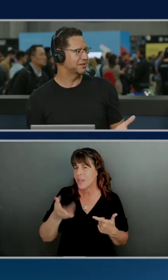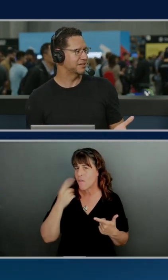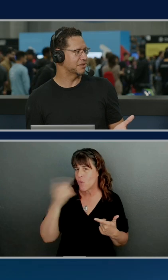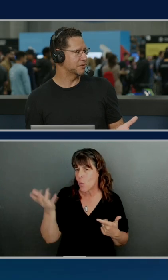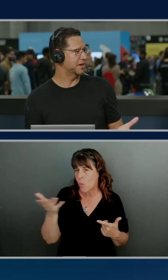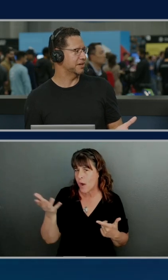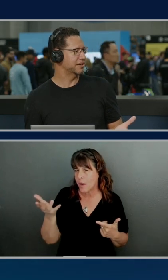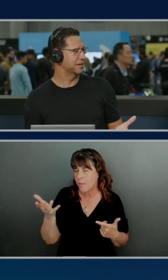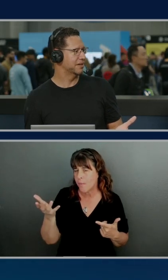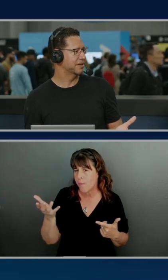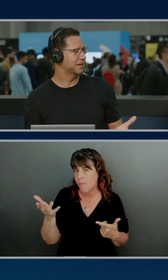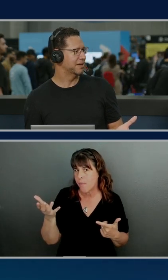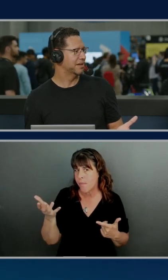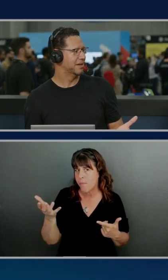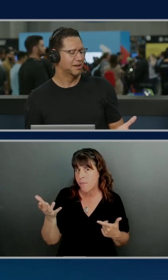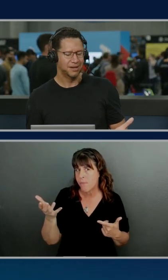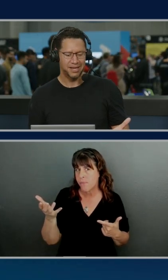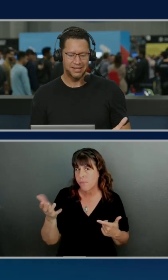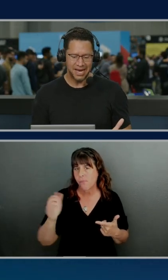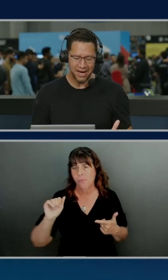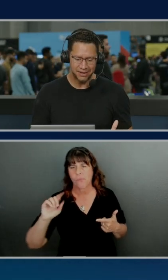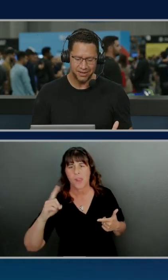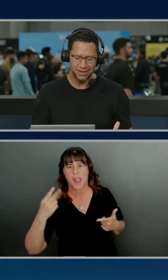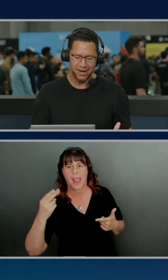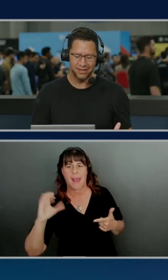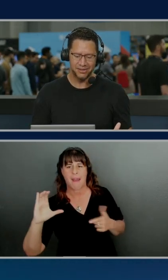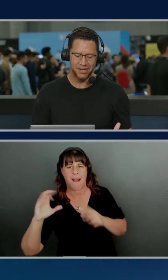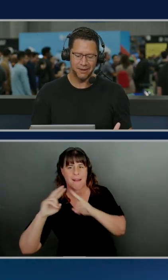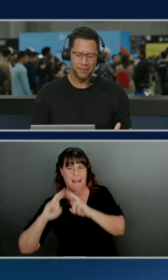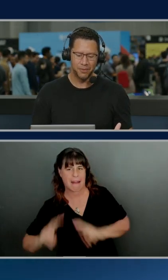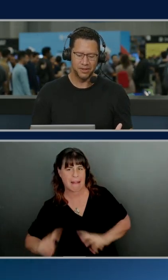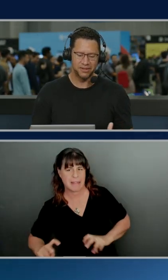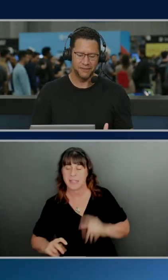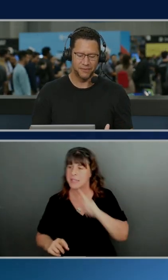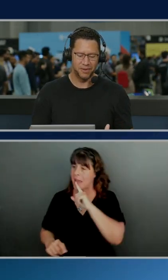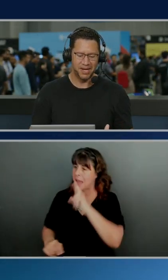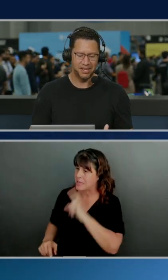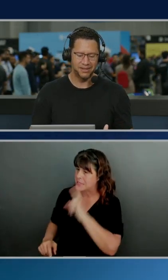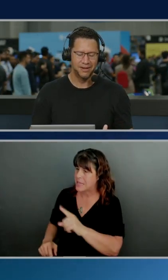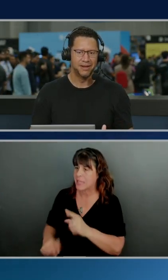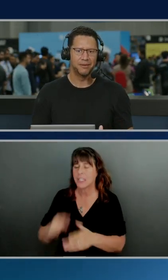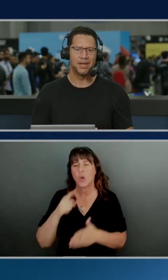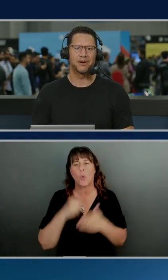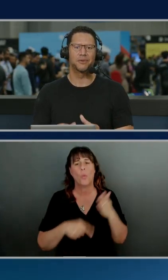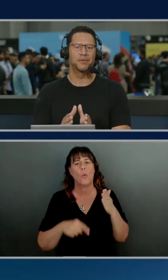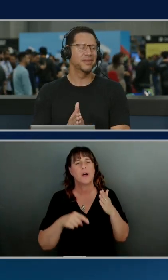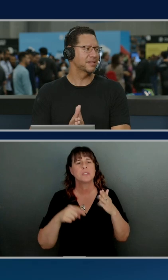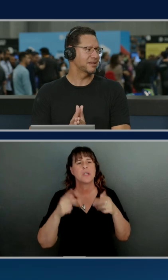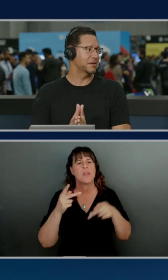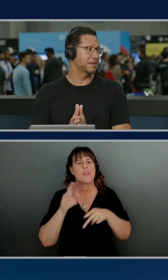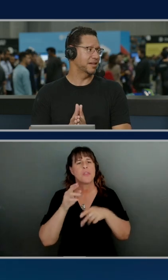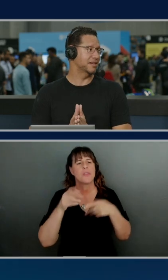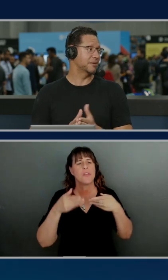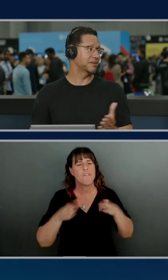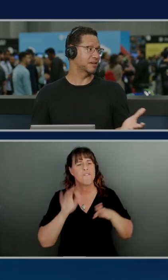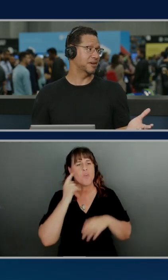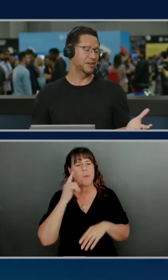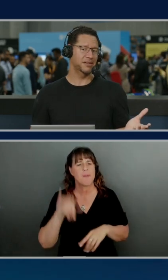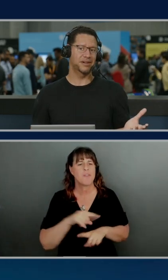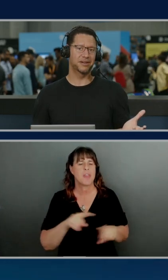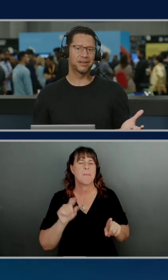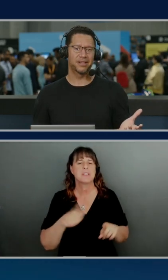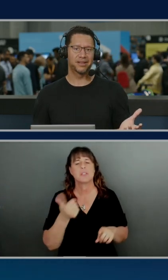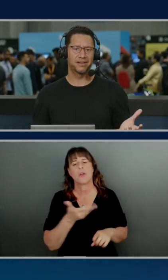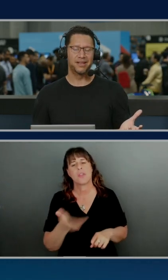so you can query. Ad hoc analytics. Yeah. Exactly. Yeah. So like, what's the format? Now, this is another thing, because when we talked about